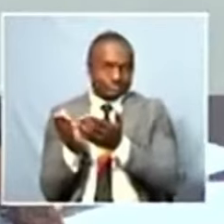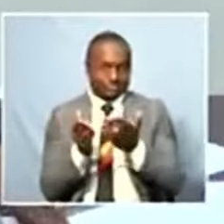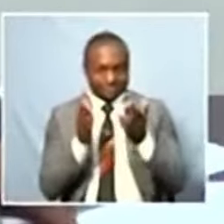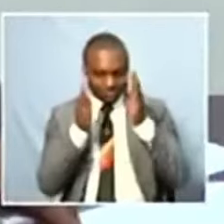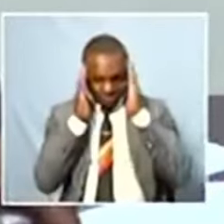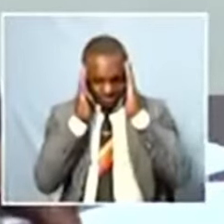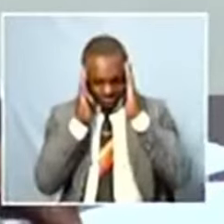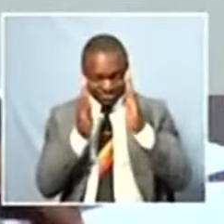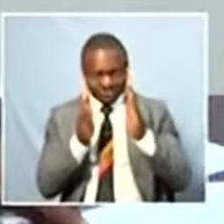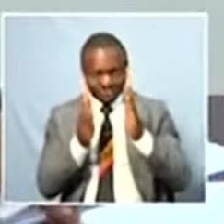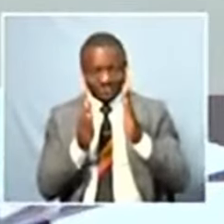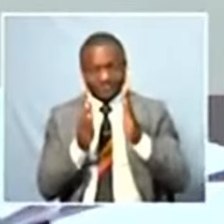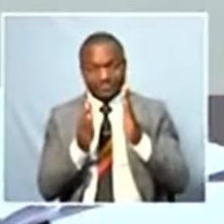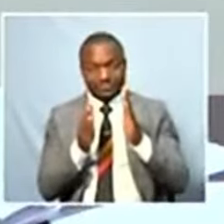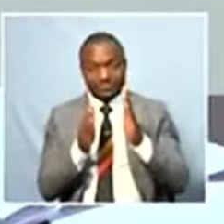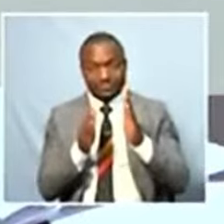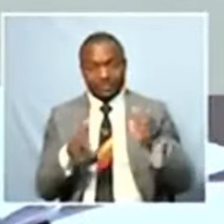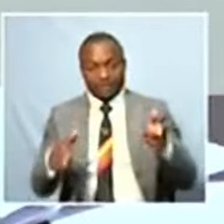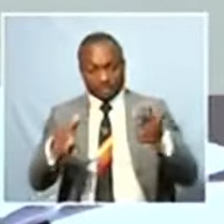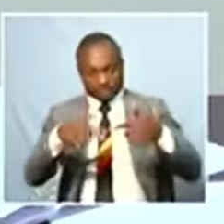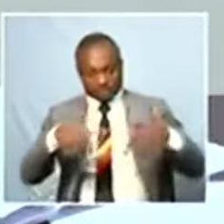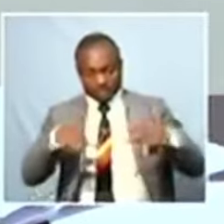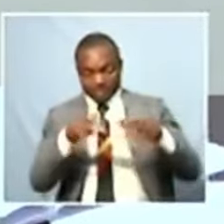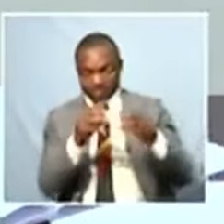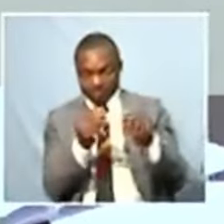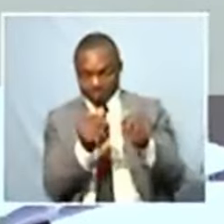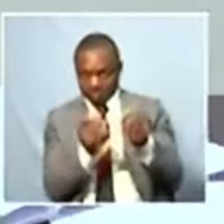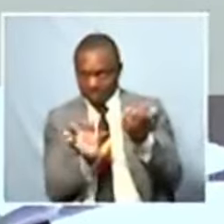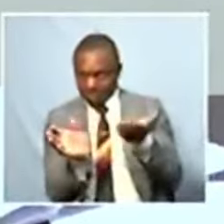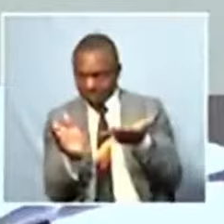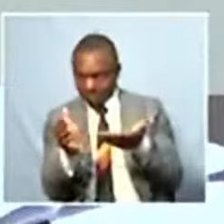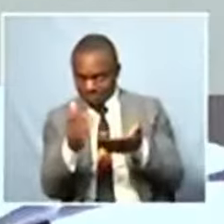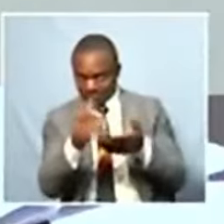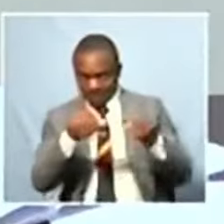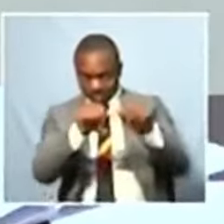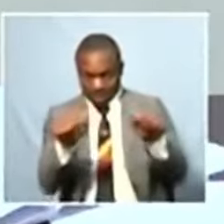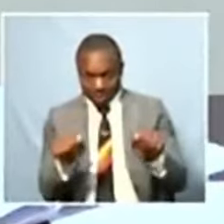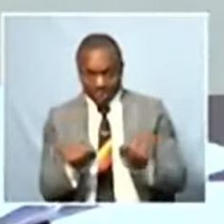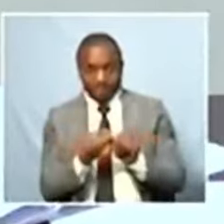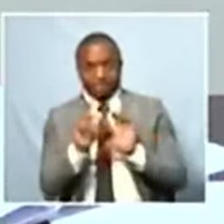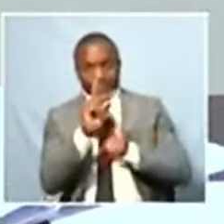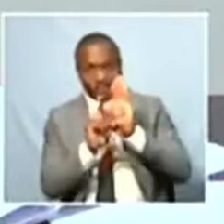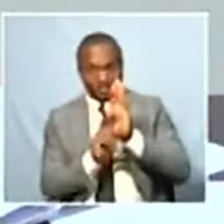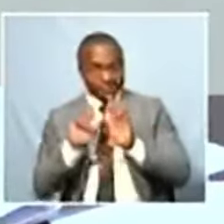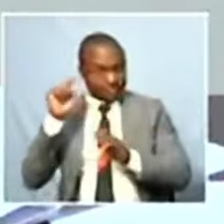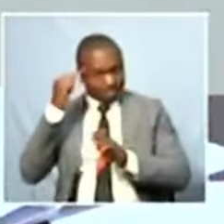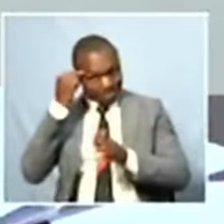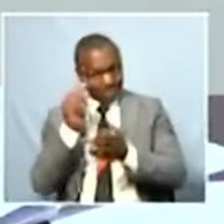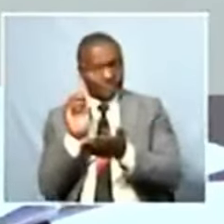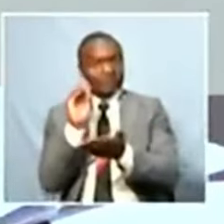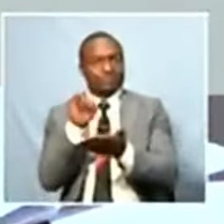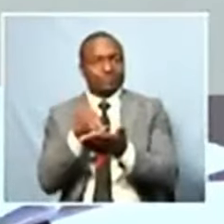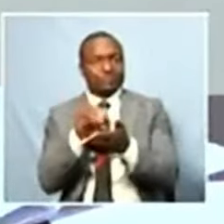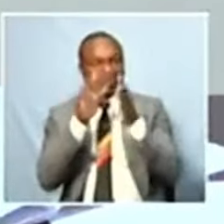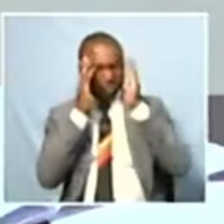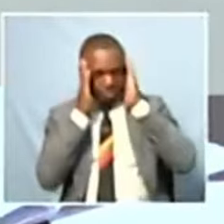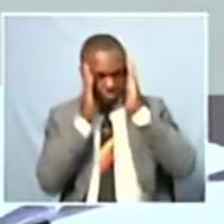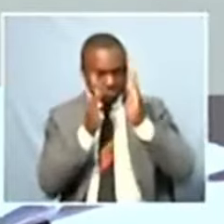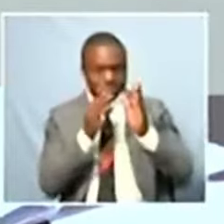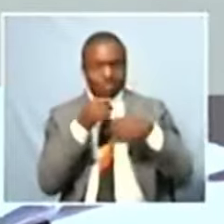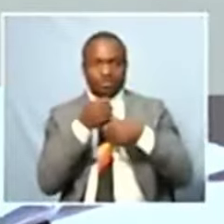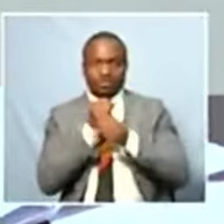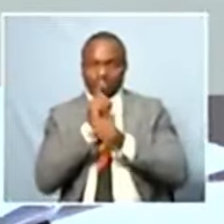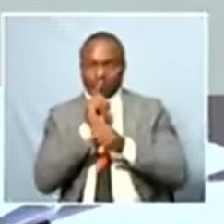is to the domestic resource mobilization general policy that the government has been setting. It has focused mainly on ensuring we